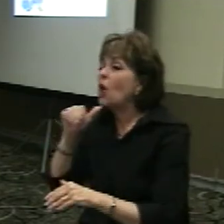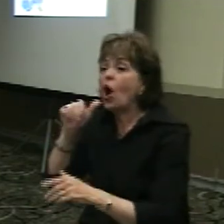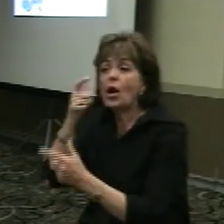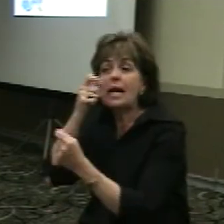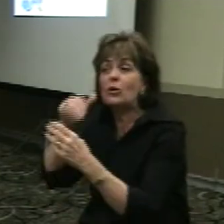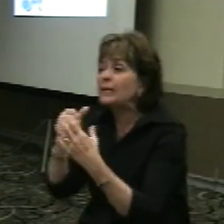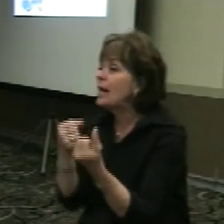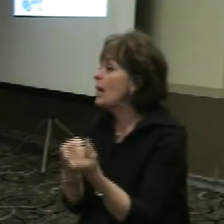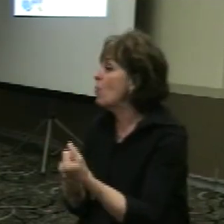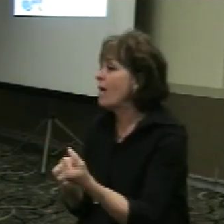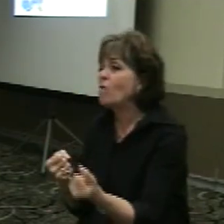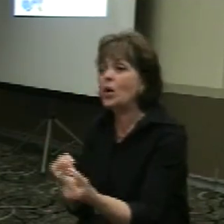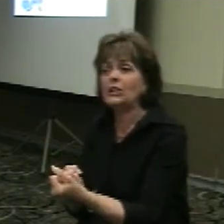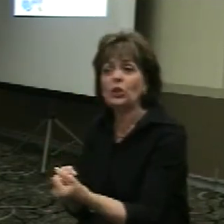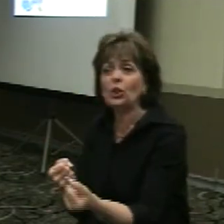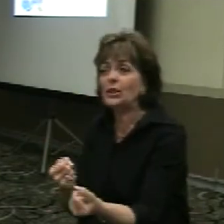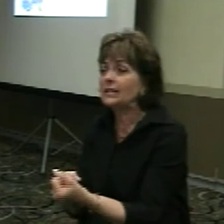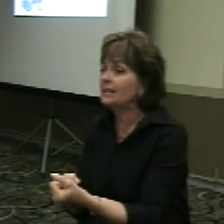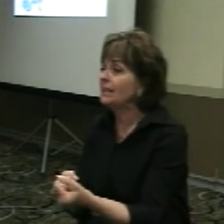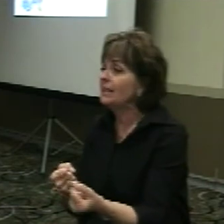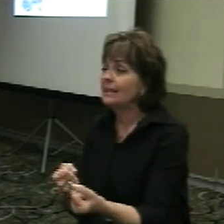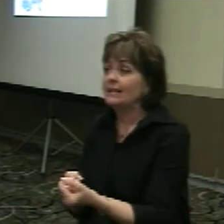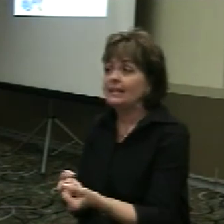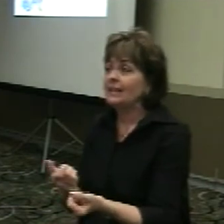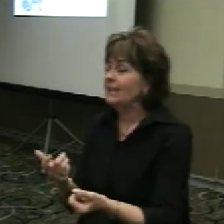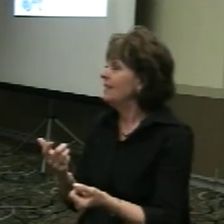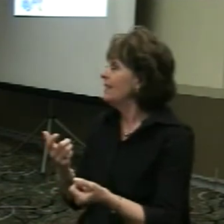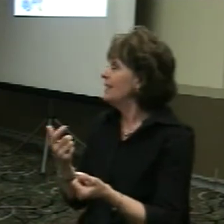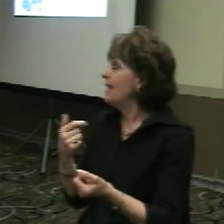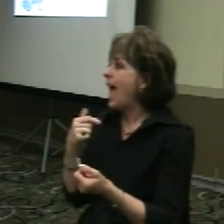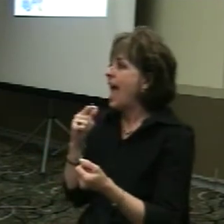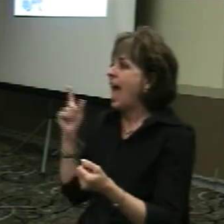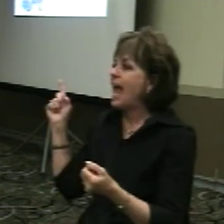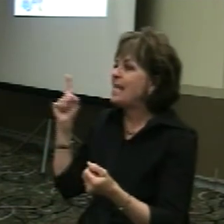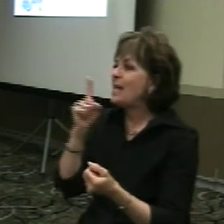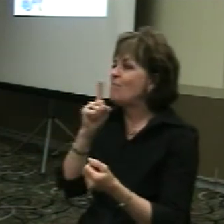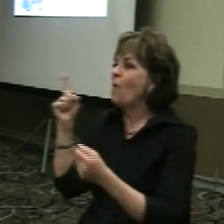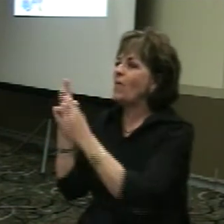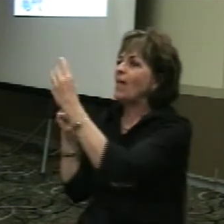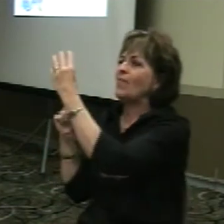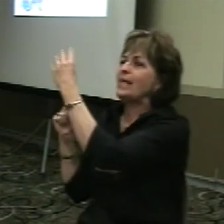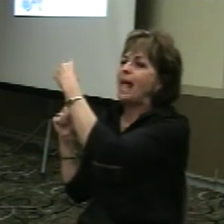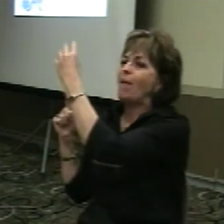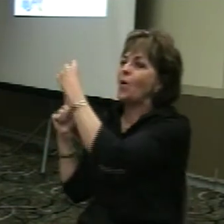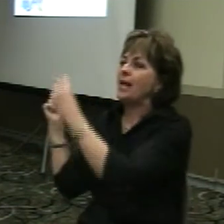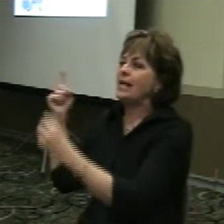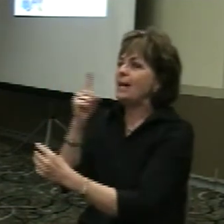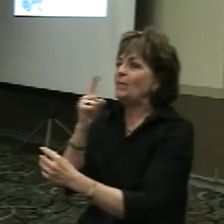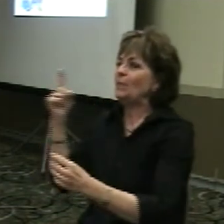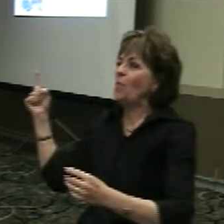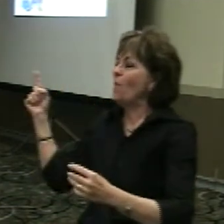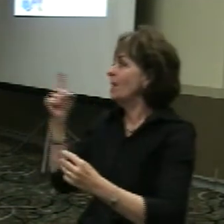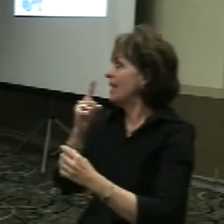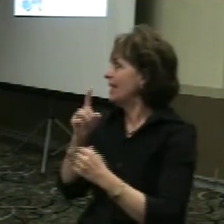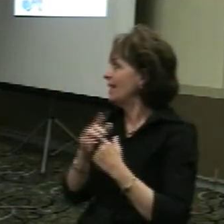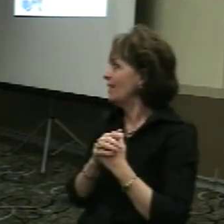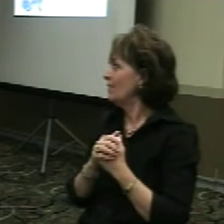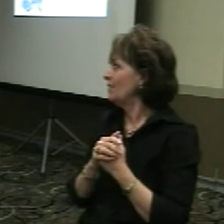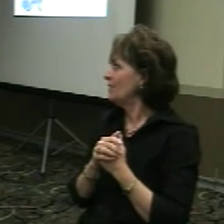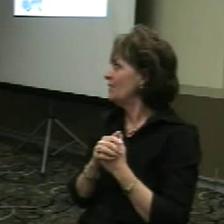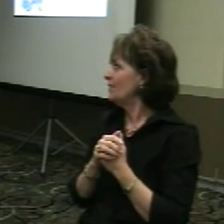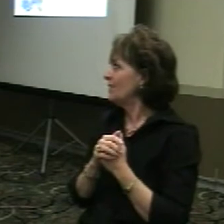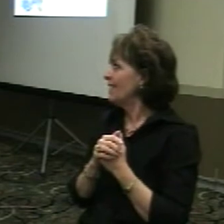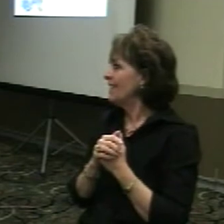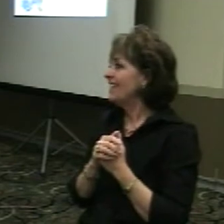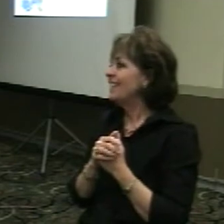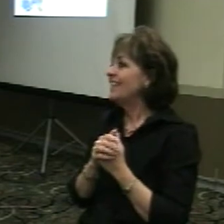reinforcers. Okay? I keep moving on you, don't I? I'm sorry. Just moving the camera. I tend to be a